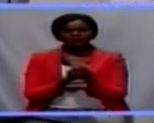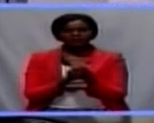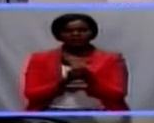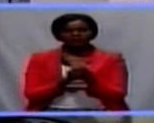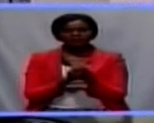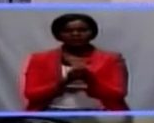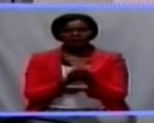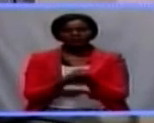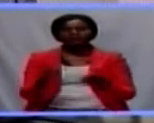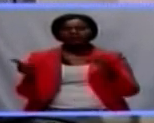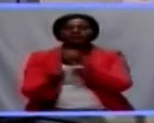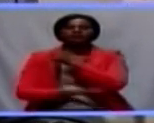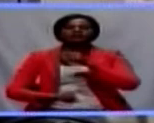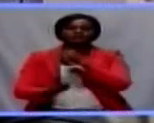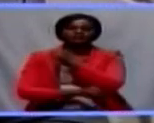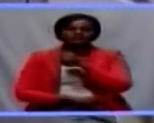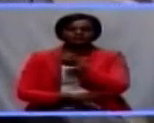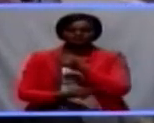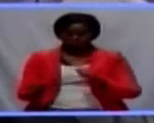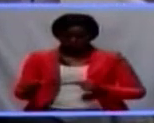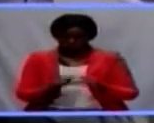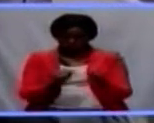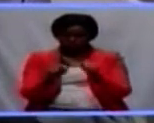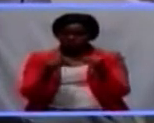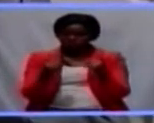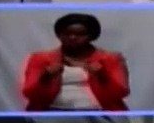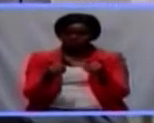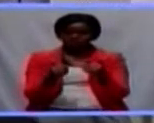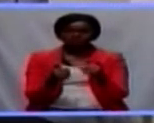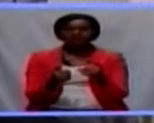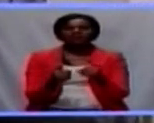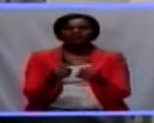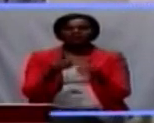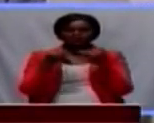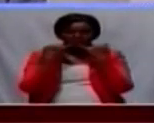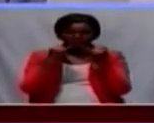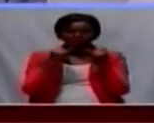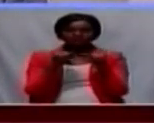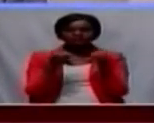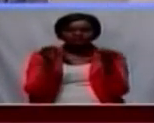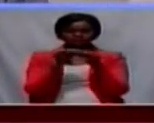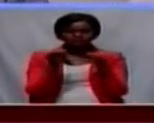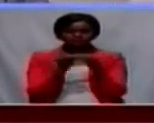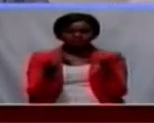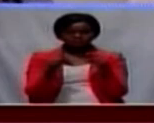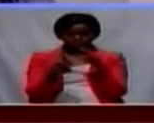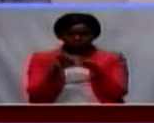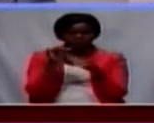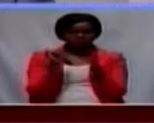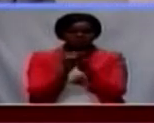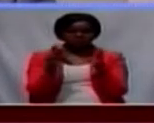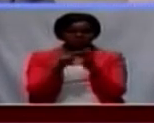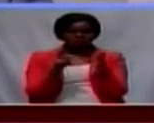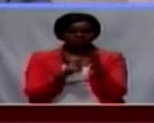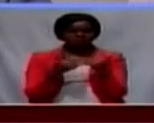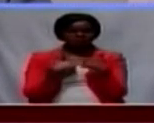the interest and penalties. Right. So the system will be scanning the data. When the system finds that the principal has been